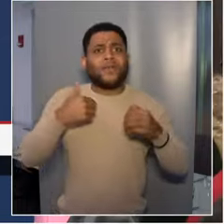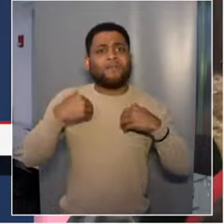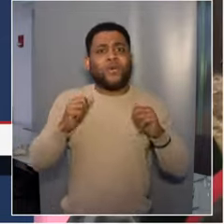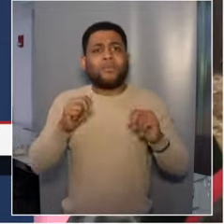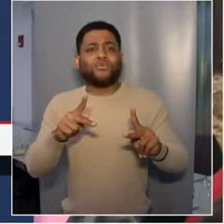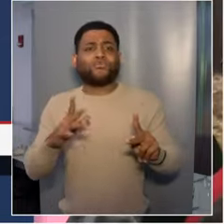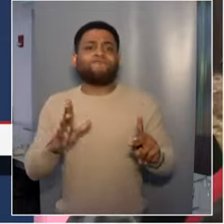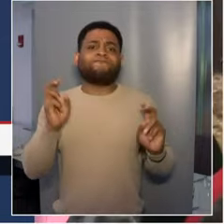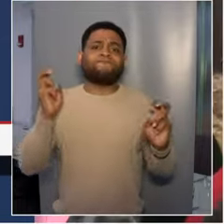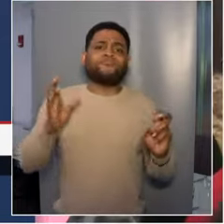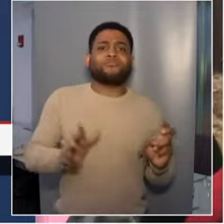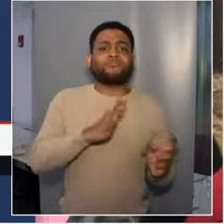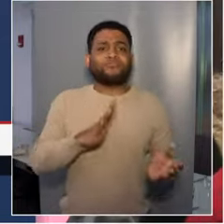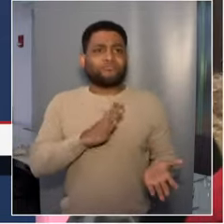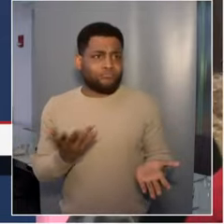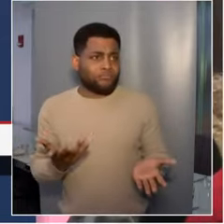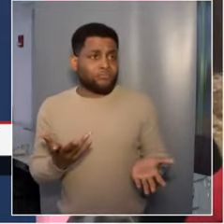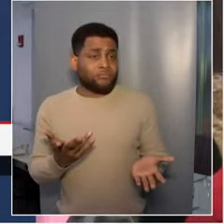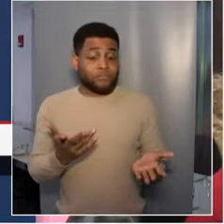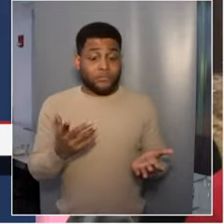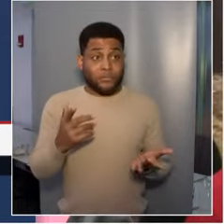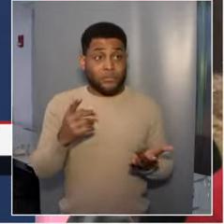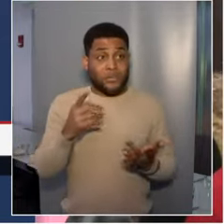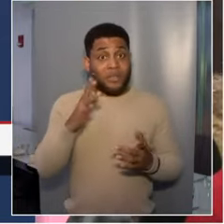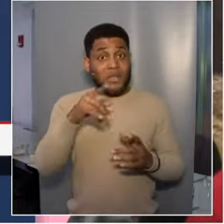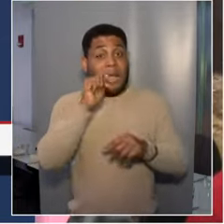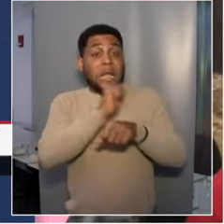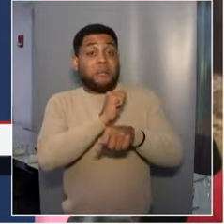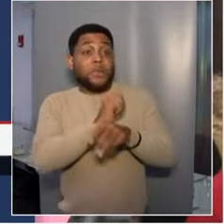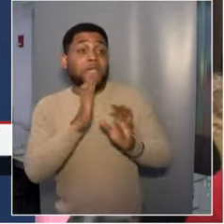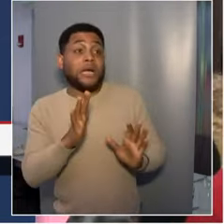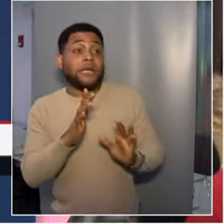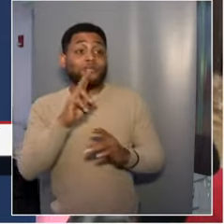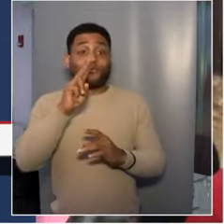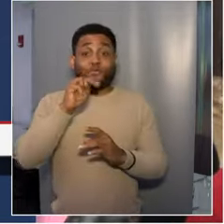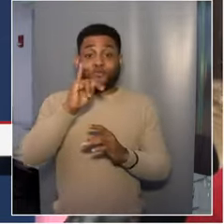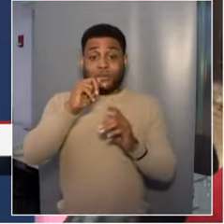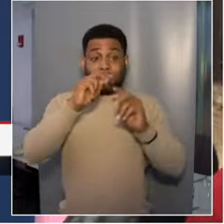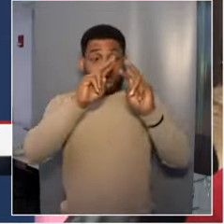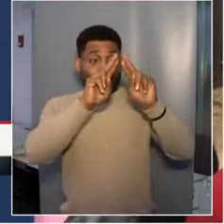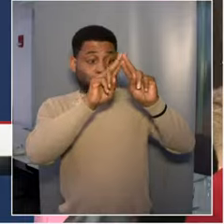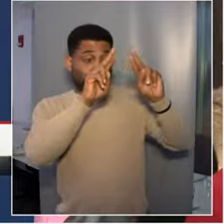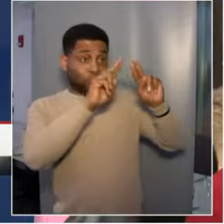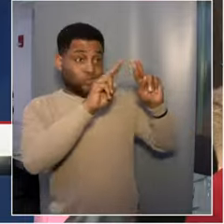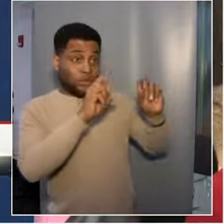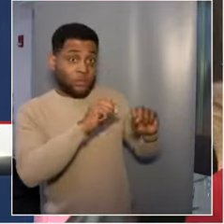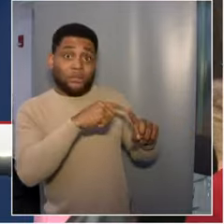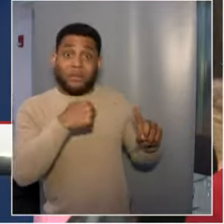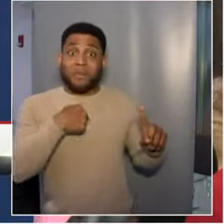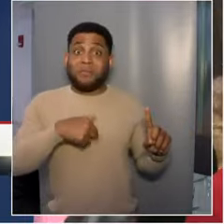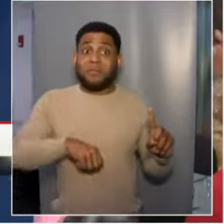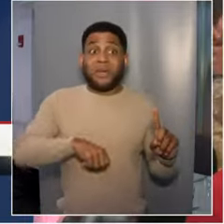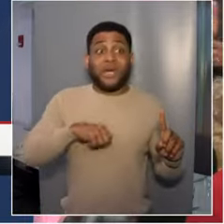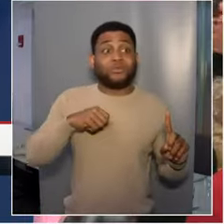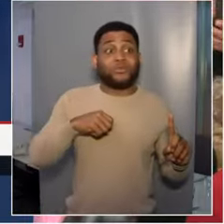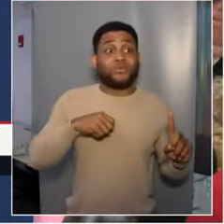workers. And we're a union shop. And we're a proud union shop. And so that money goes